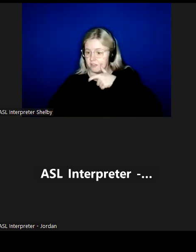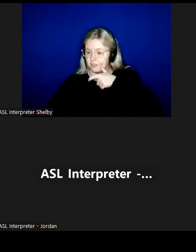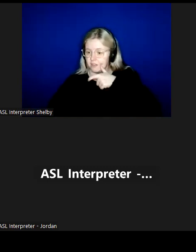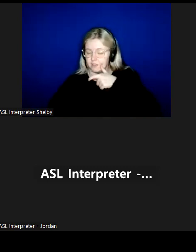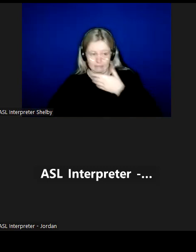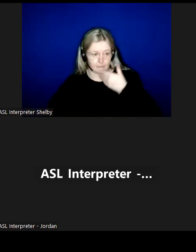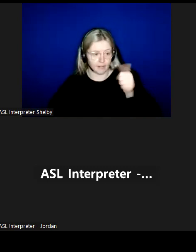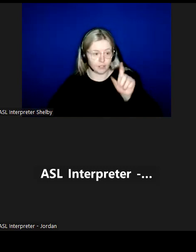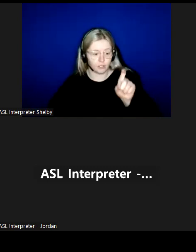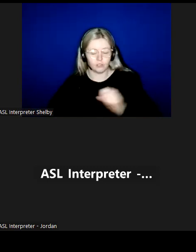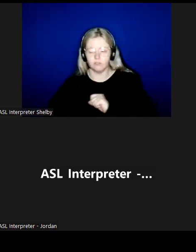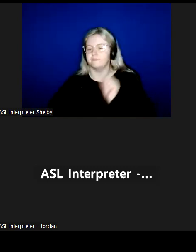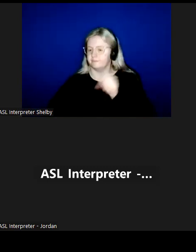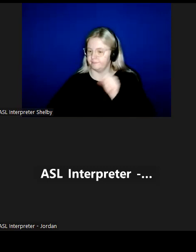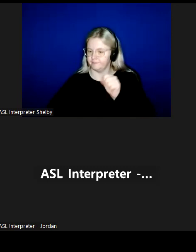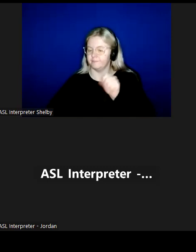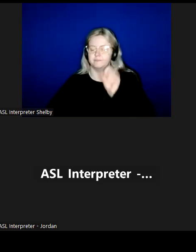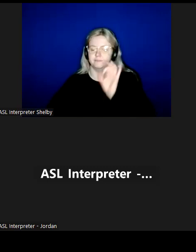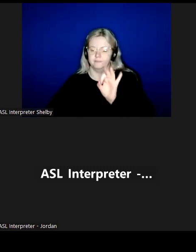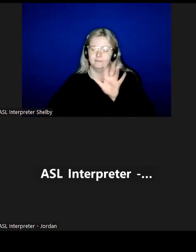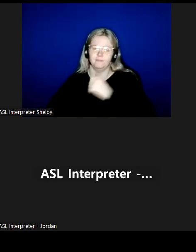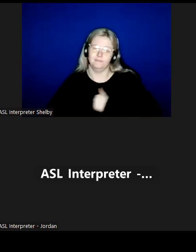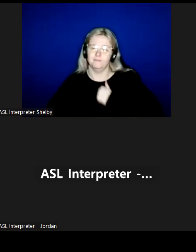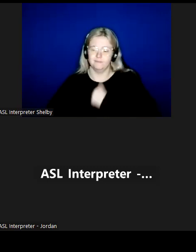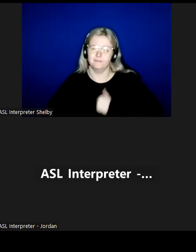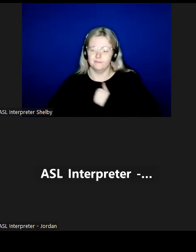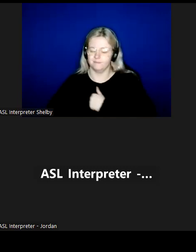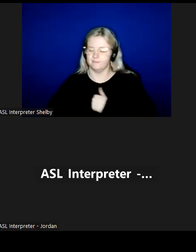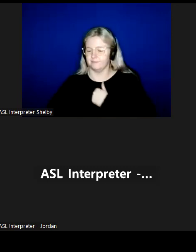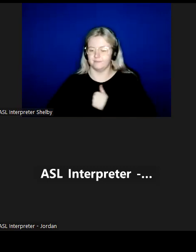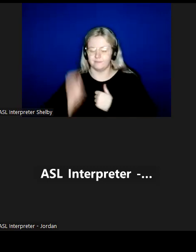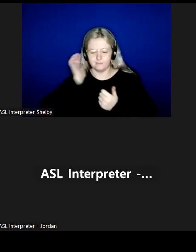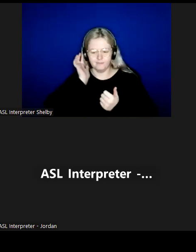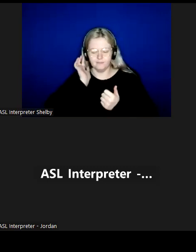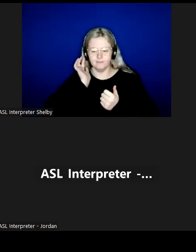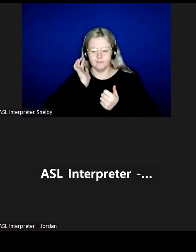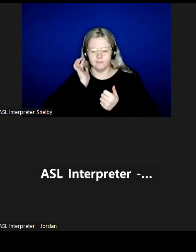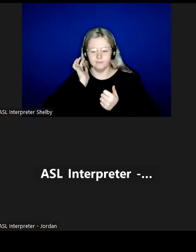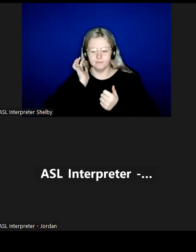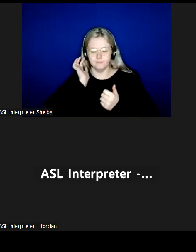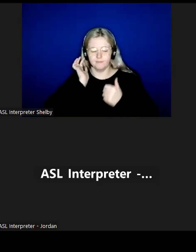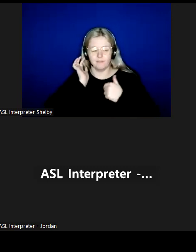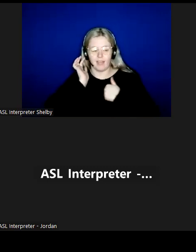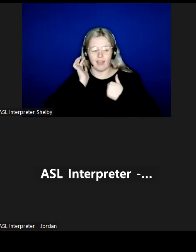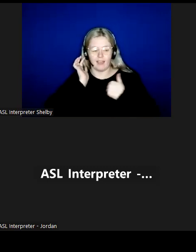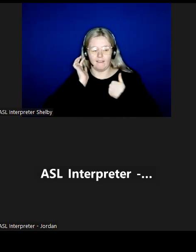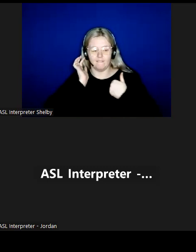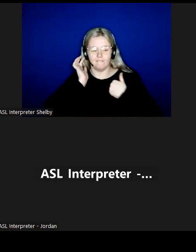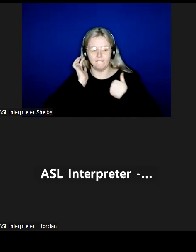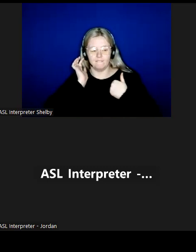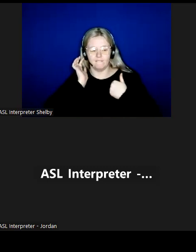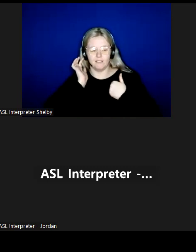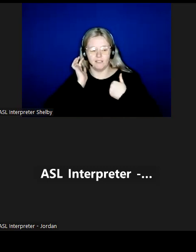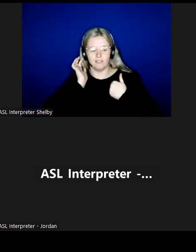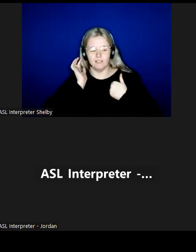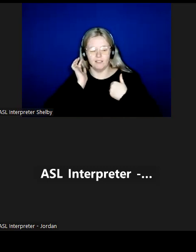you hear me better now? Yes, perfect. Sorry about that. I have a new laptop because the last one, the